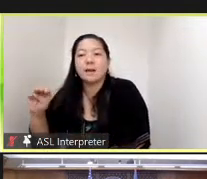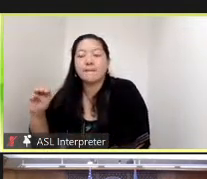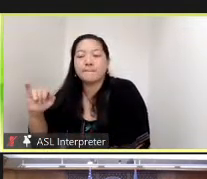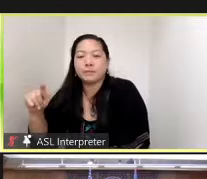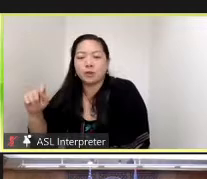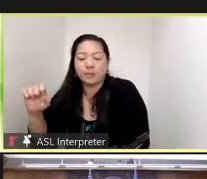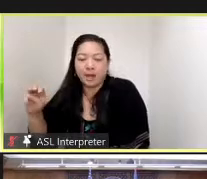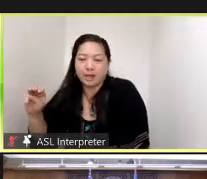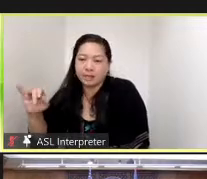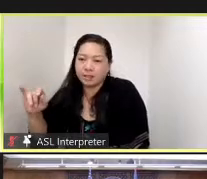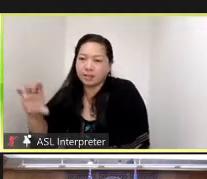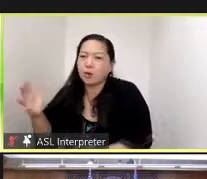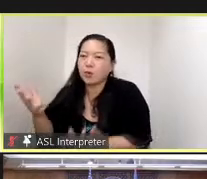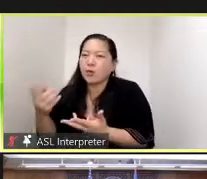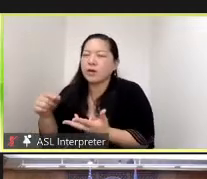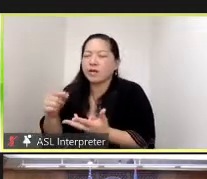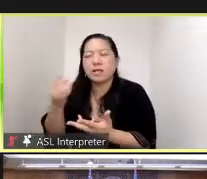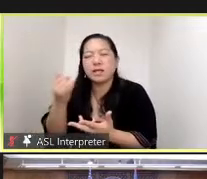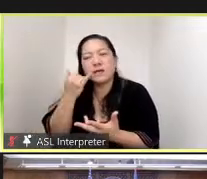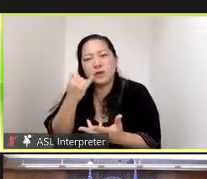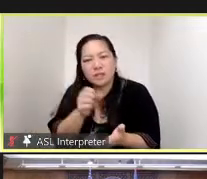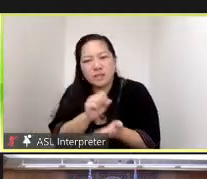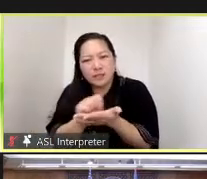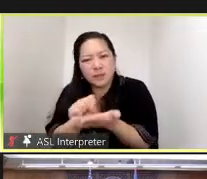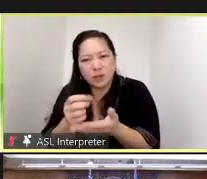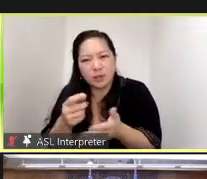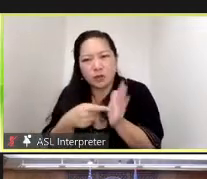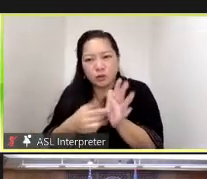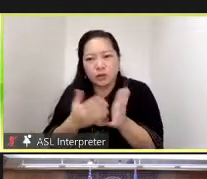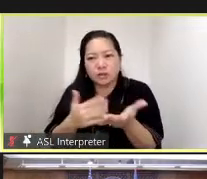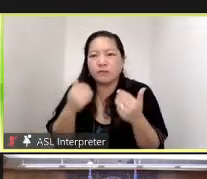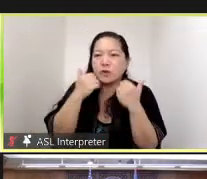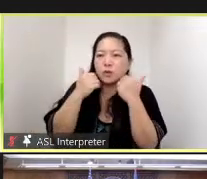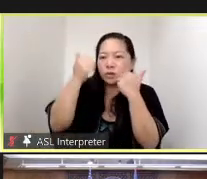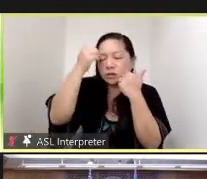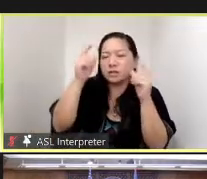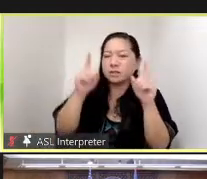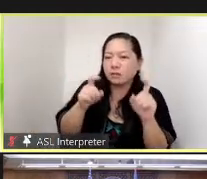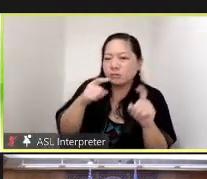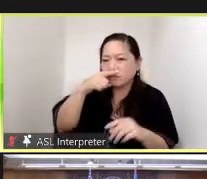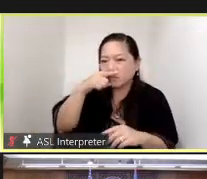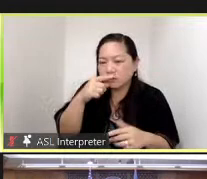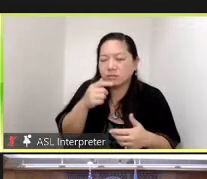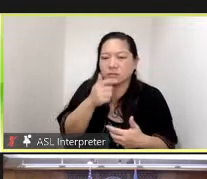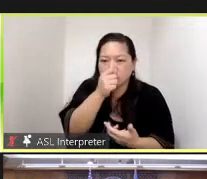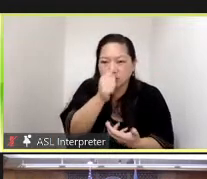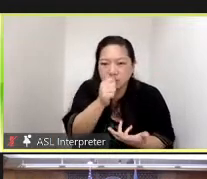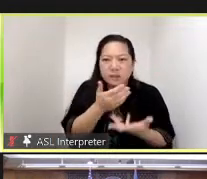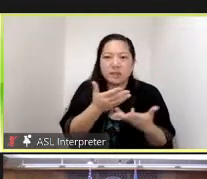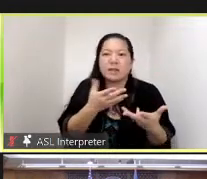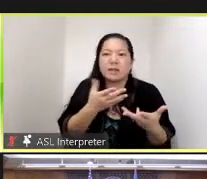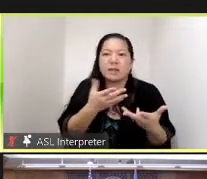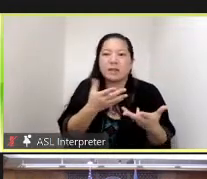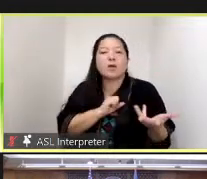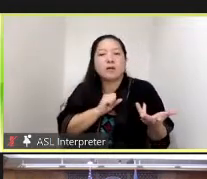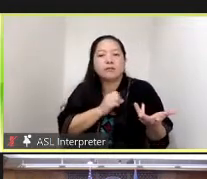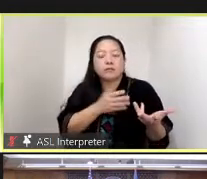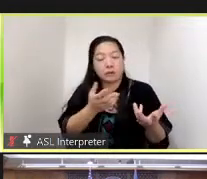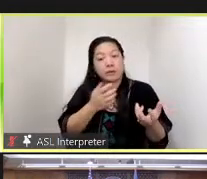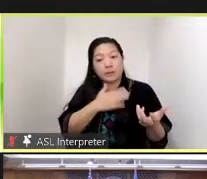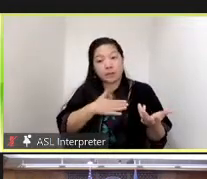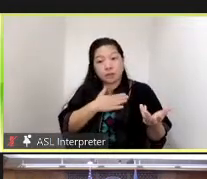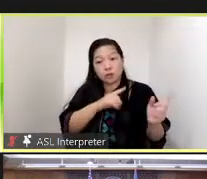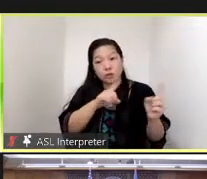what we're really trying to push for, is to get screening, right? Screening, testing, and, just generally checking if you are infectious or